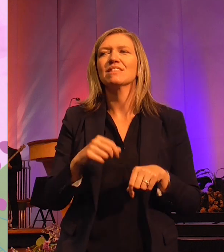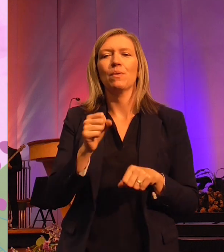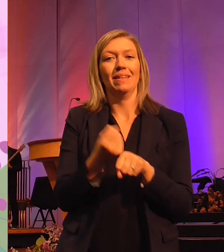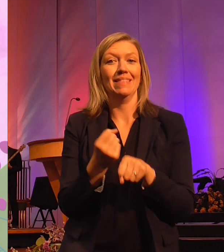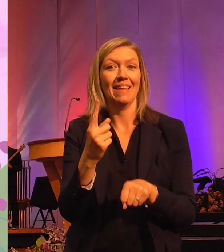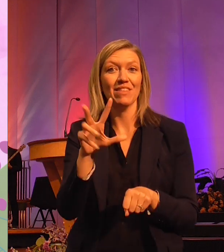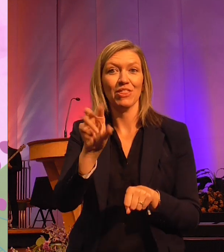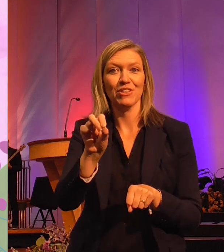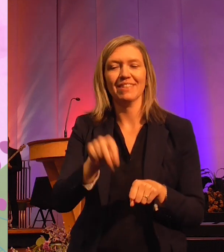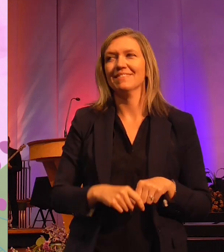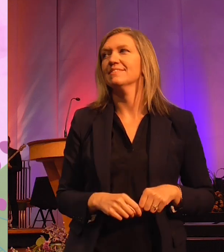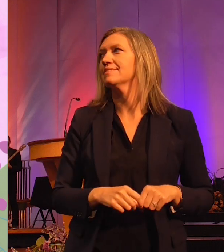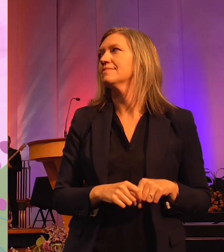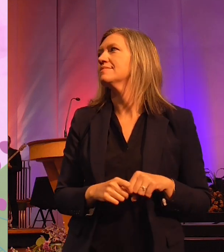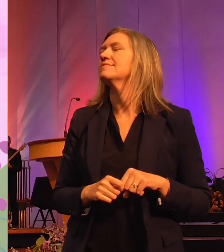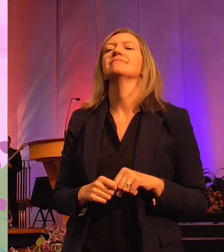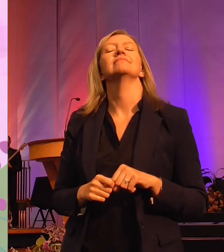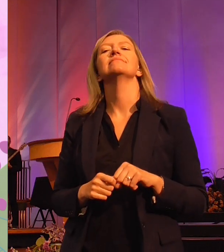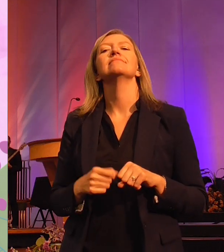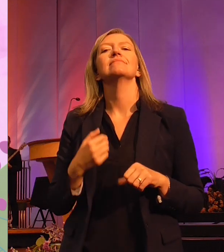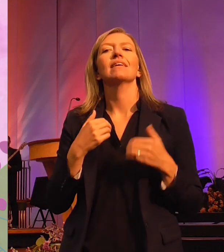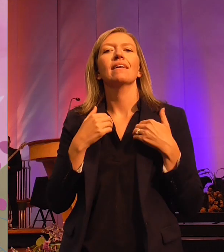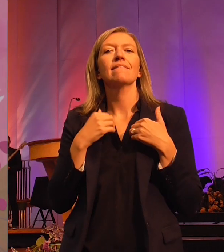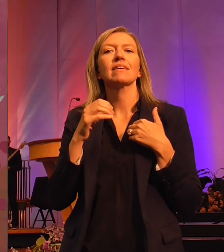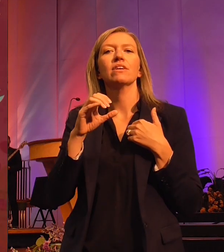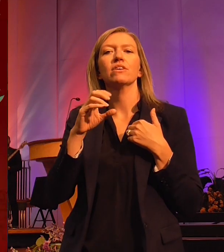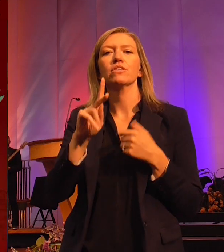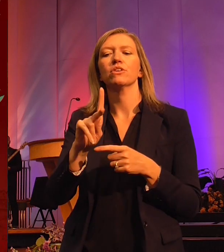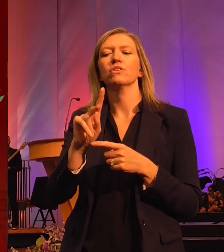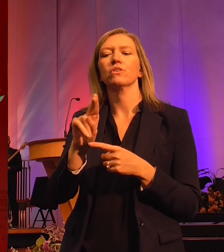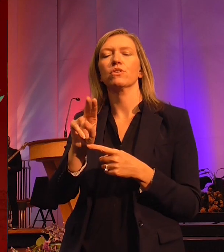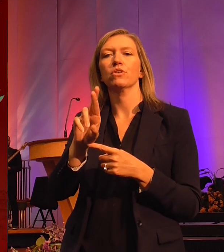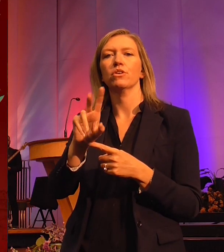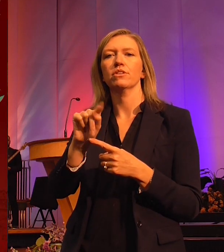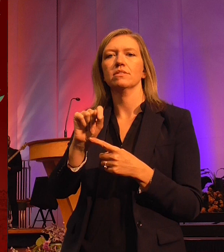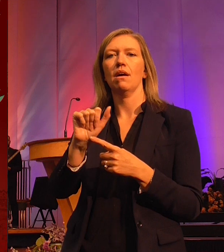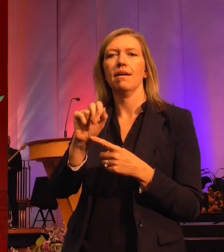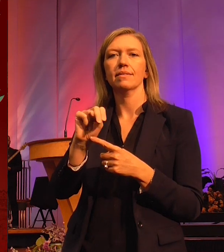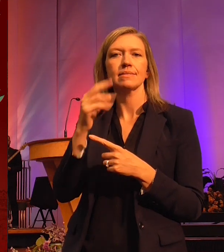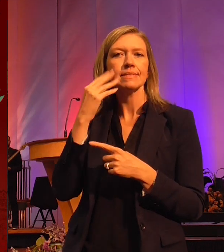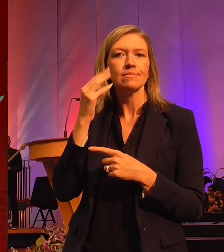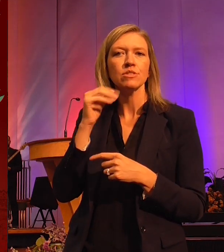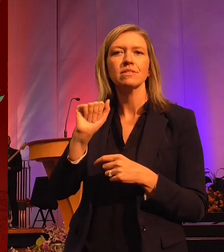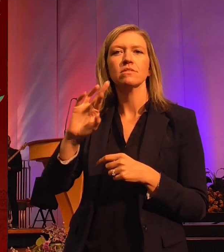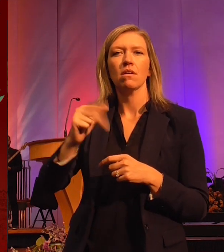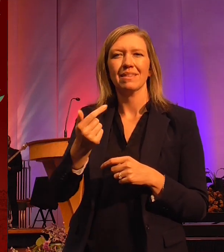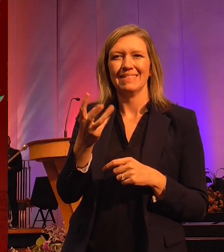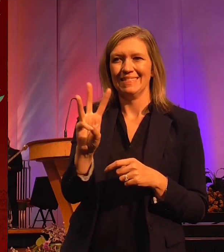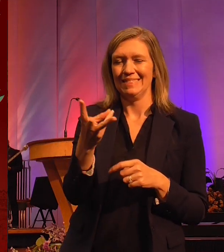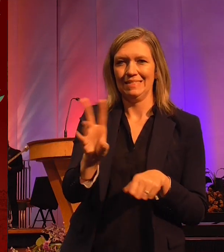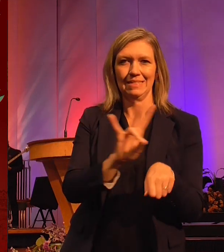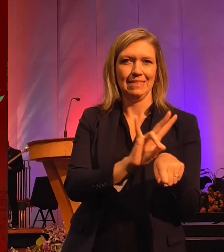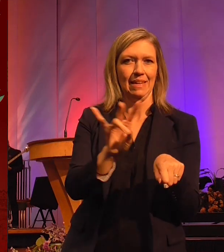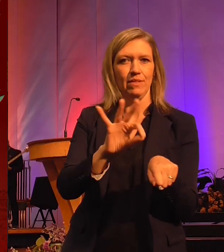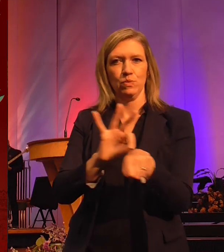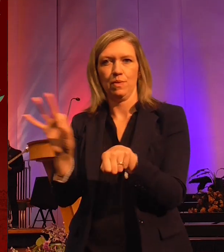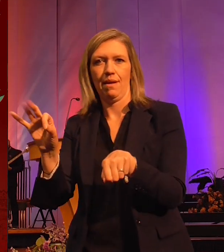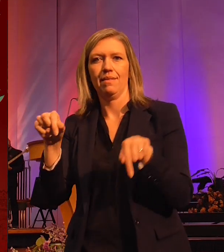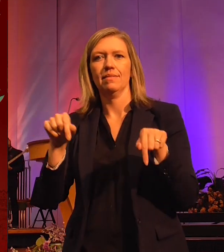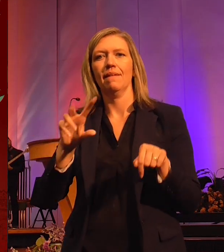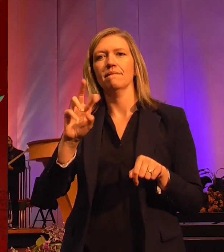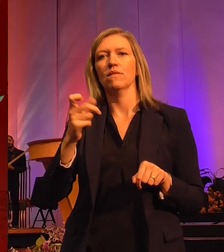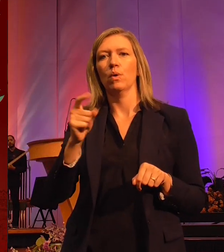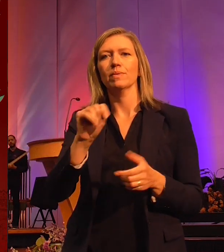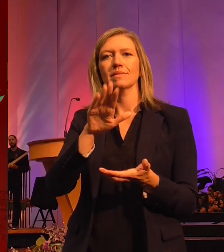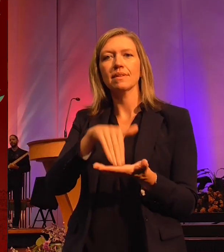Michelle. We are having a Kirtan experience. I believe it's Wednesday, August 16th, 7 to 9 p.m. It'll be in the vote, and this is